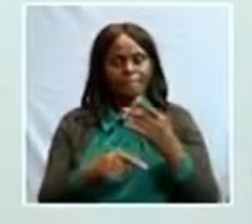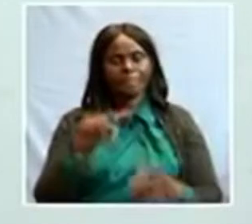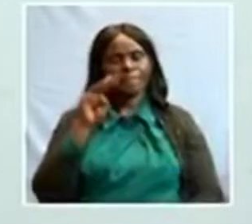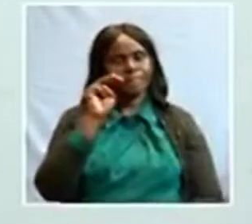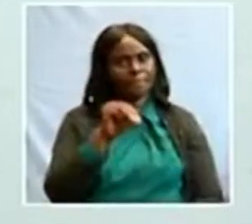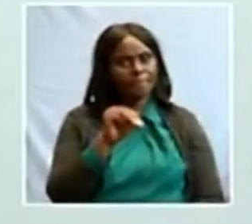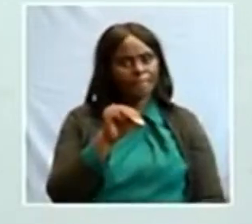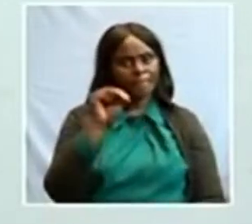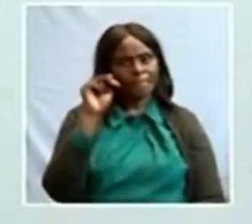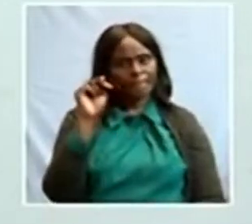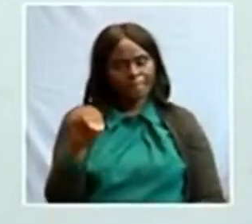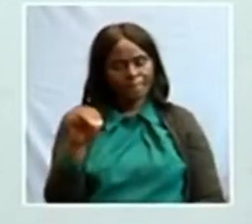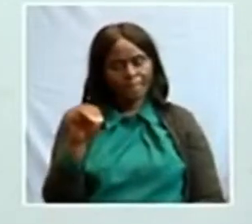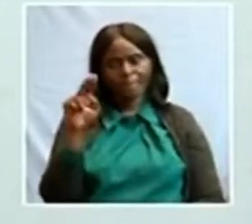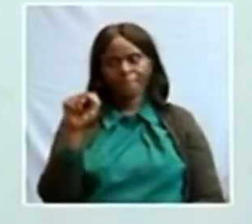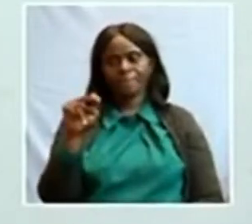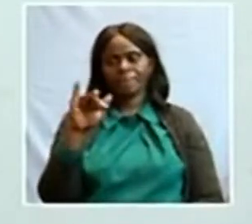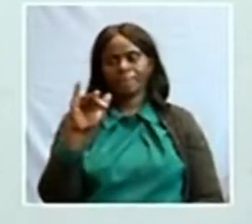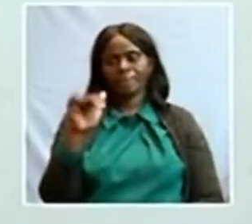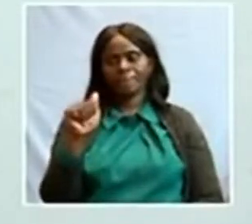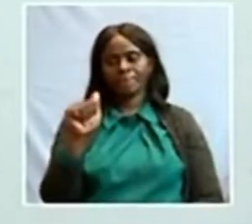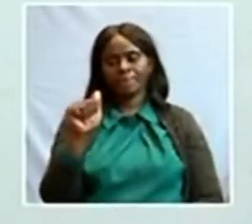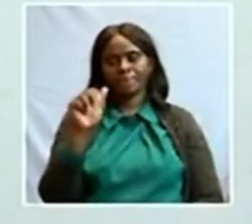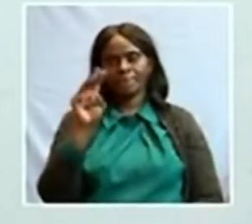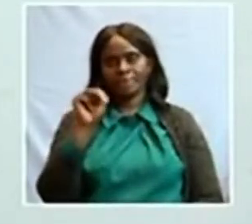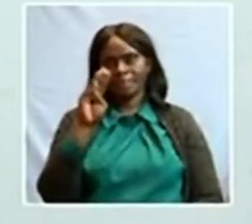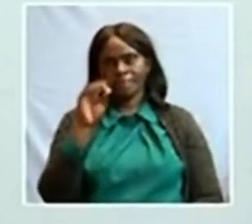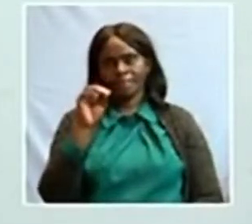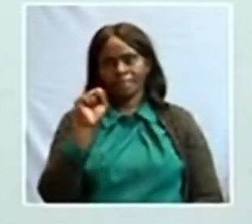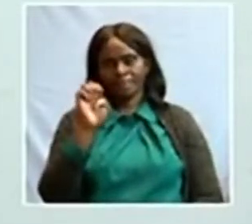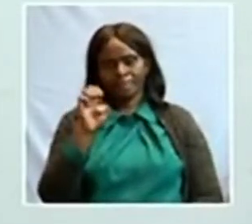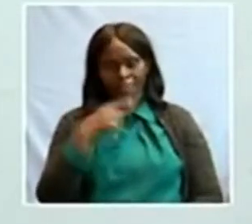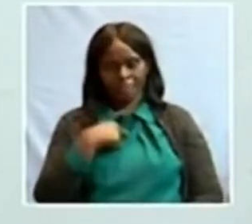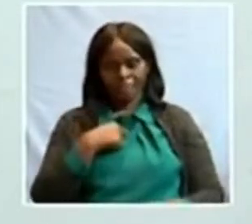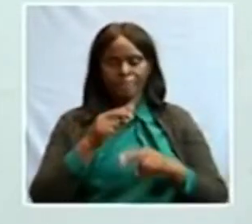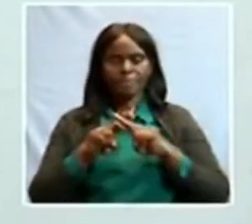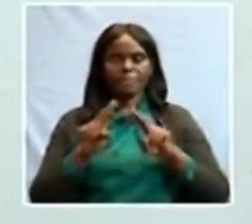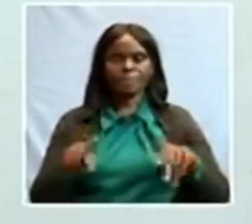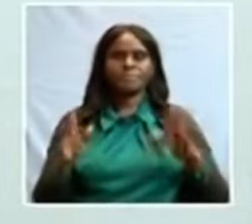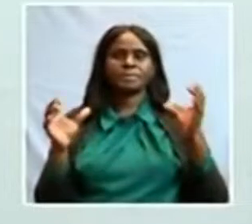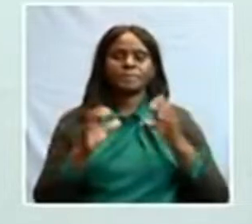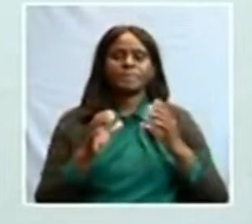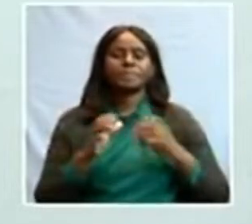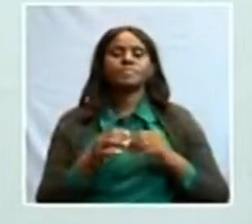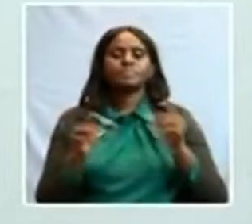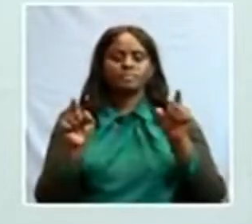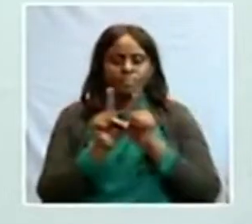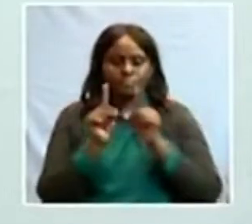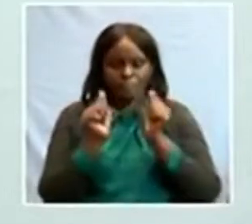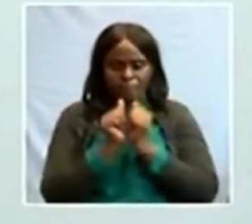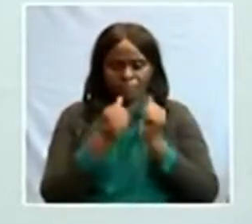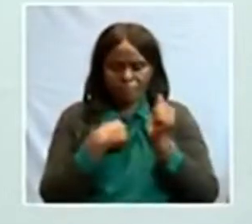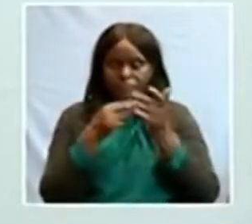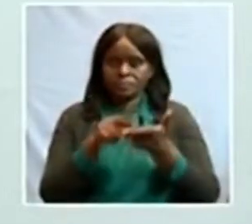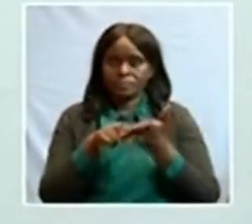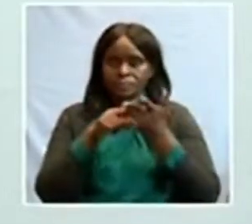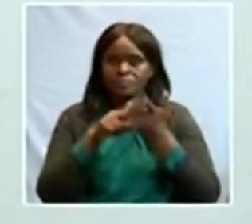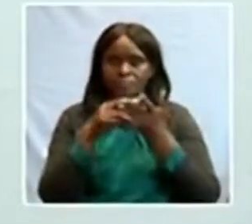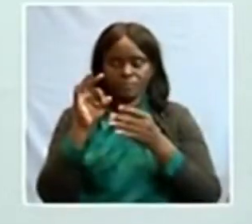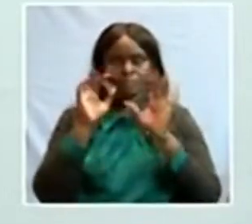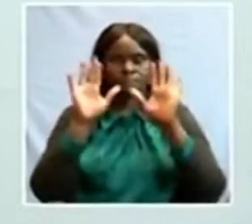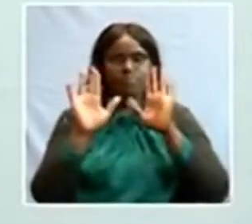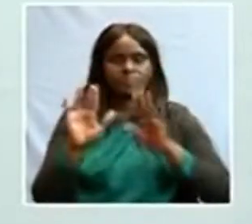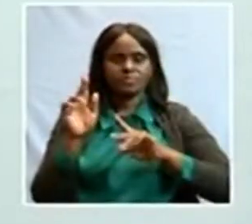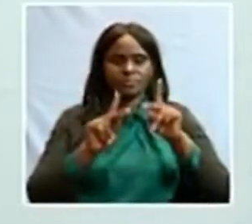Mishek Mtetwa Nyambose, Chairperson of the committee and also a representative for the